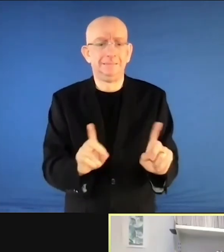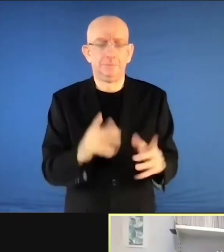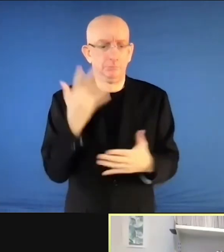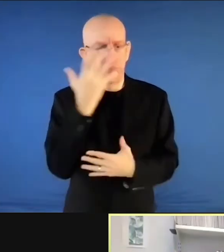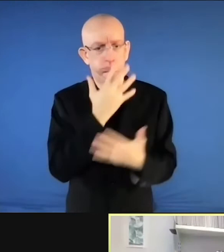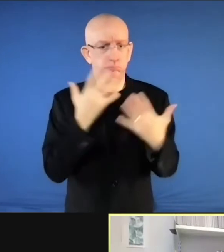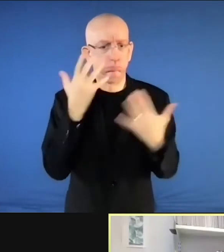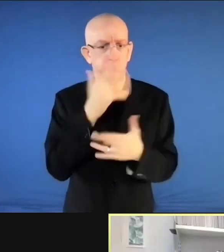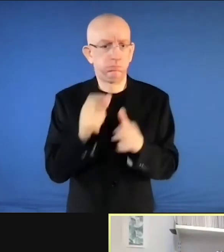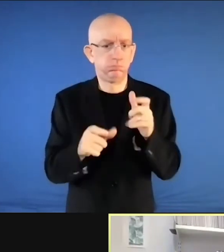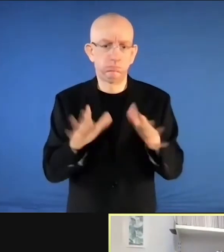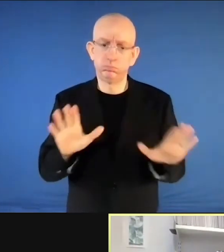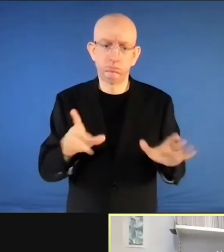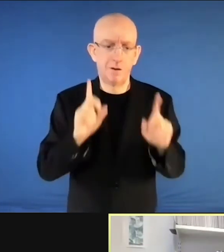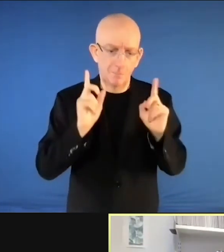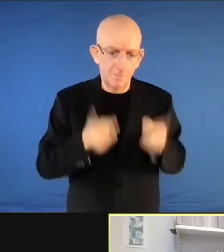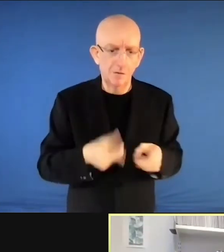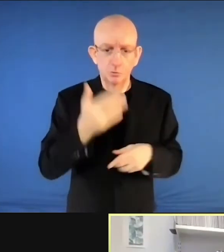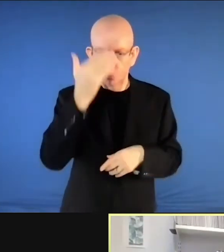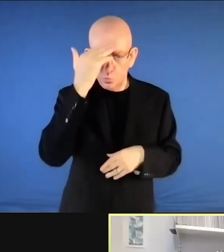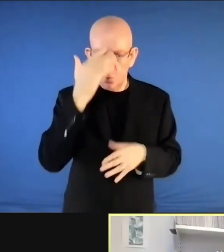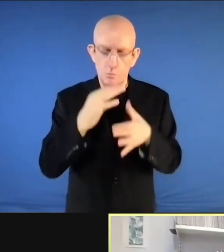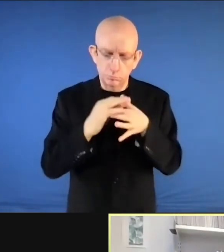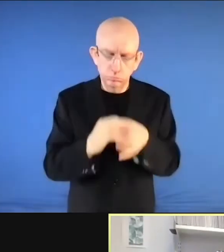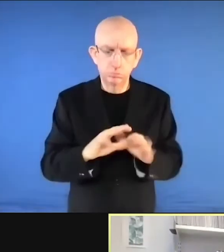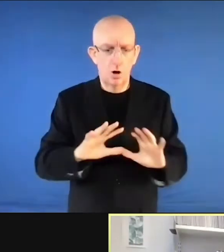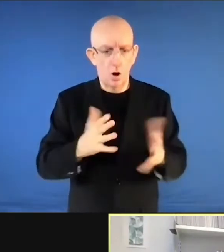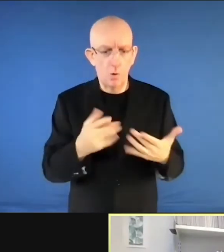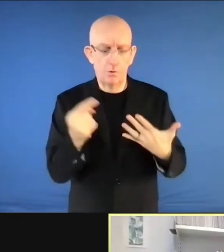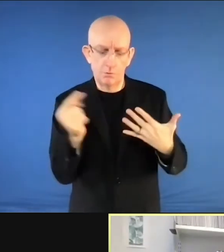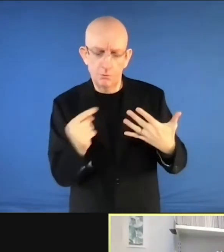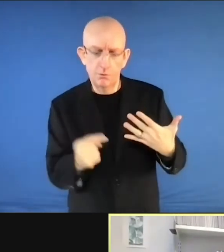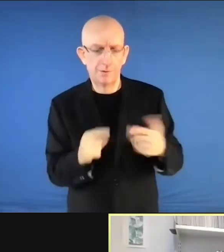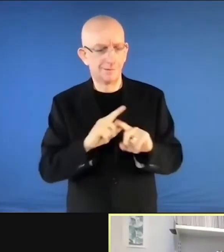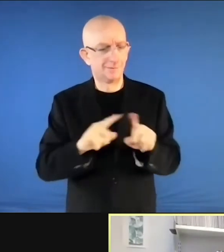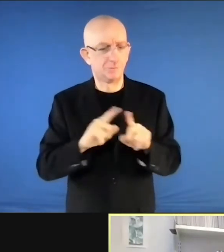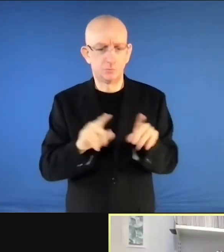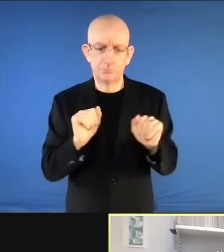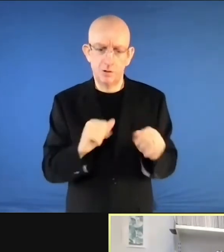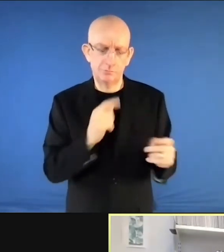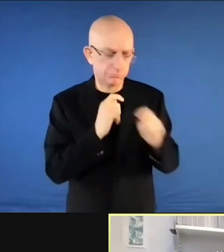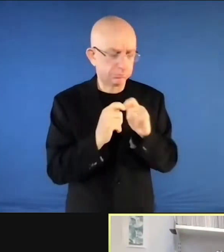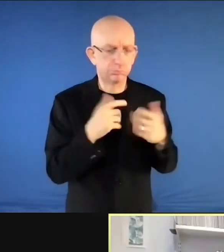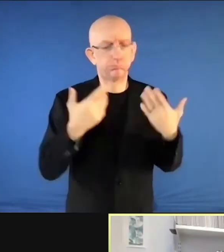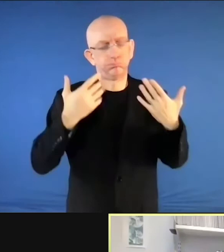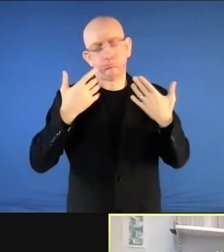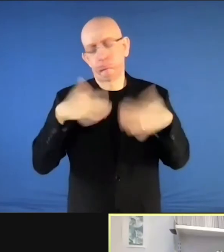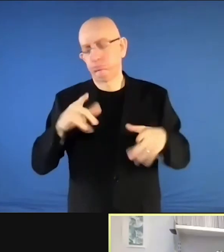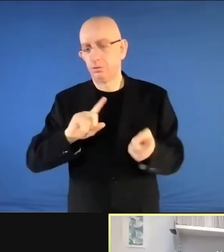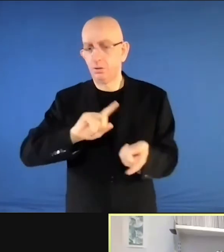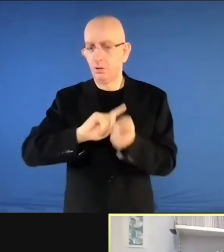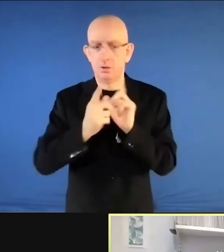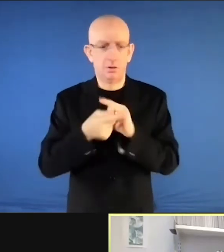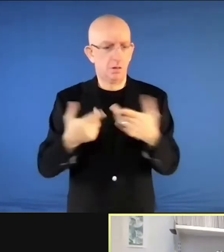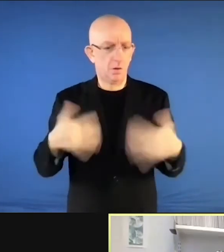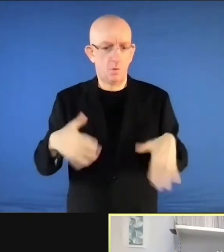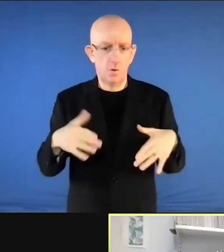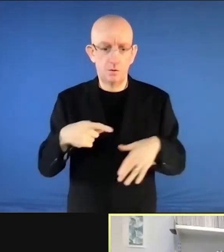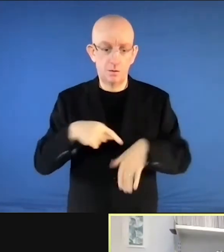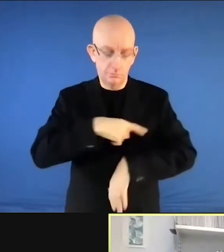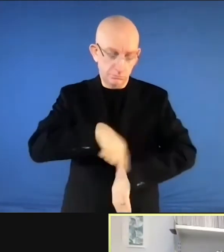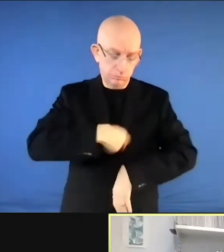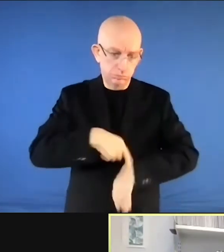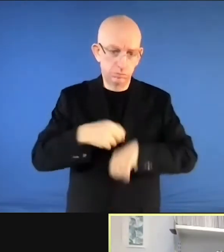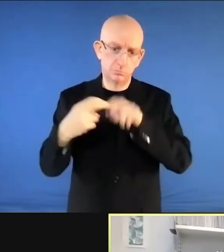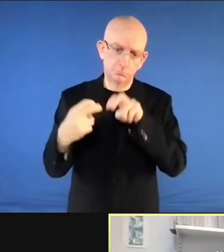that talking at length or even just once to persons who've been forcibly